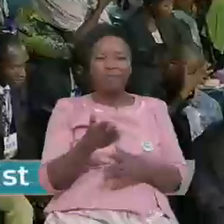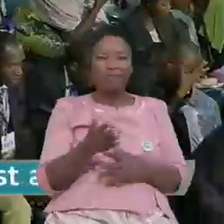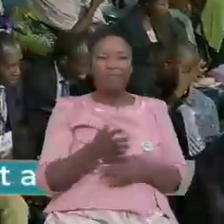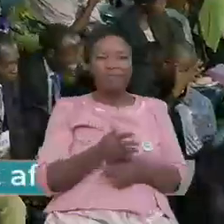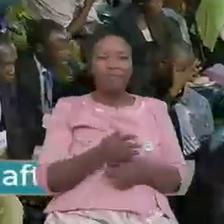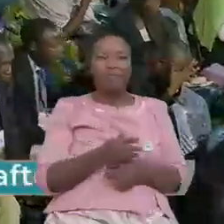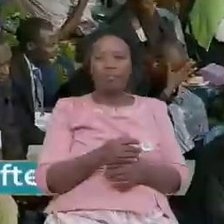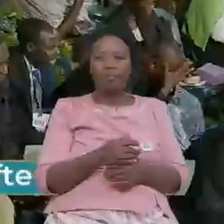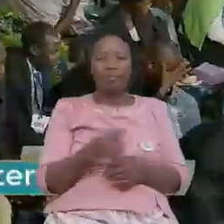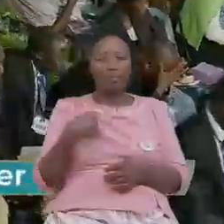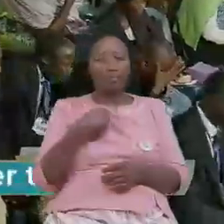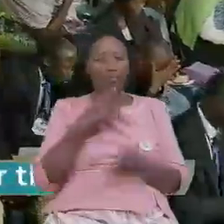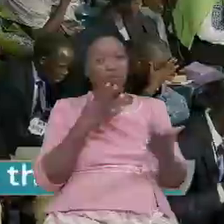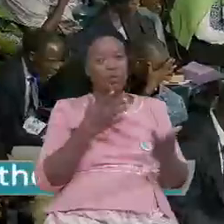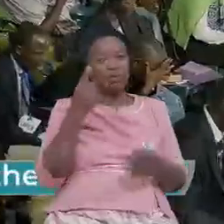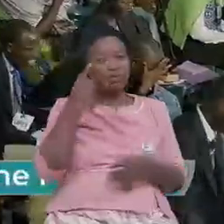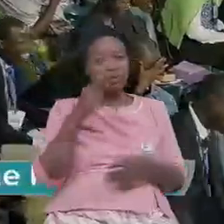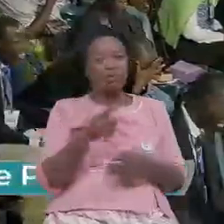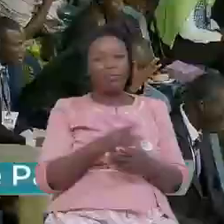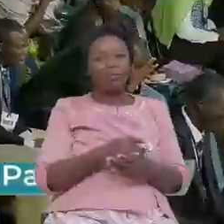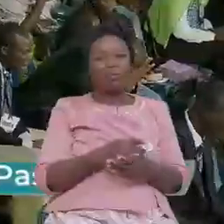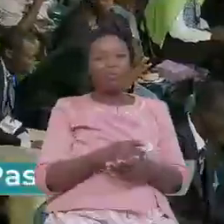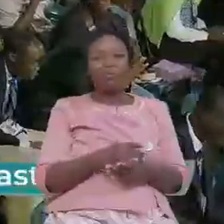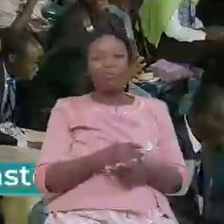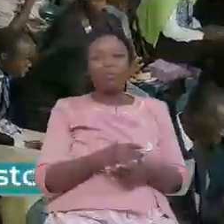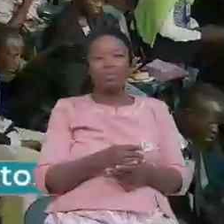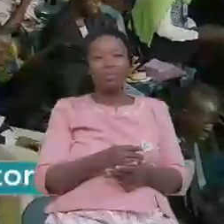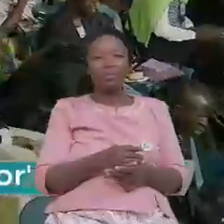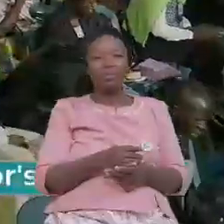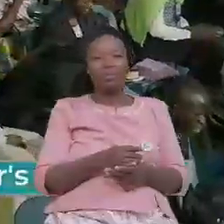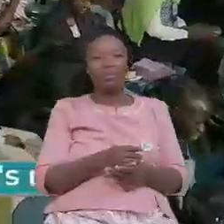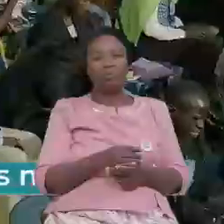we are still waiting for you to respond.